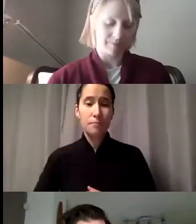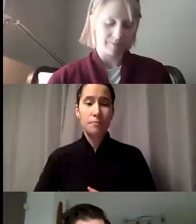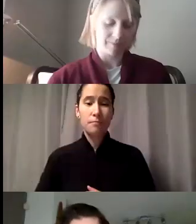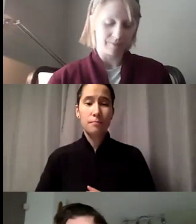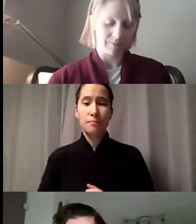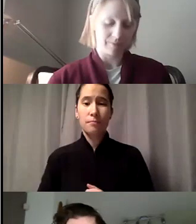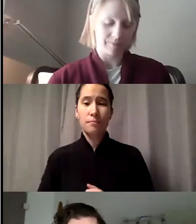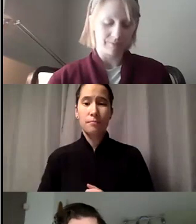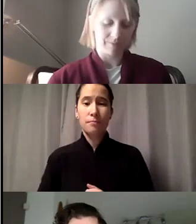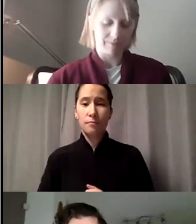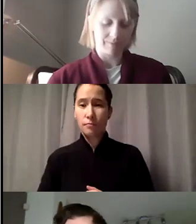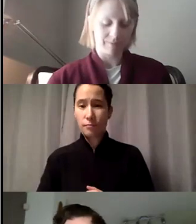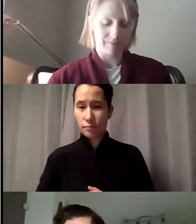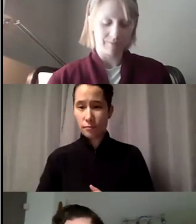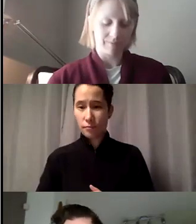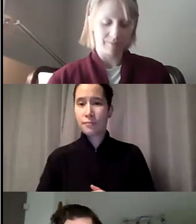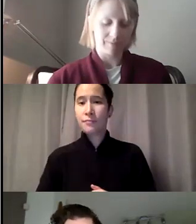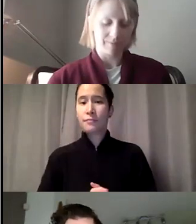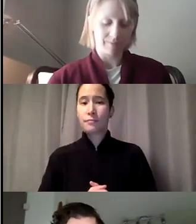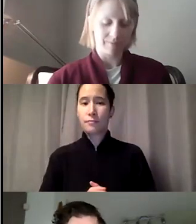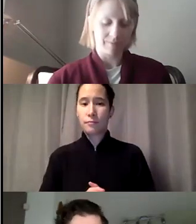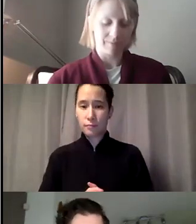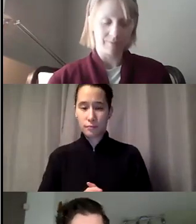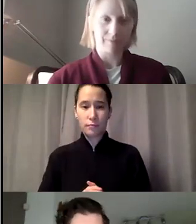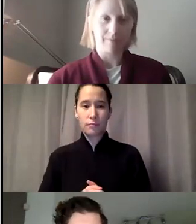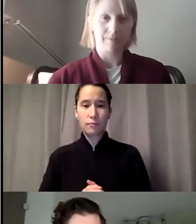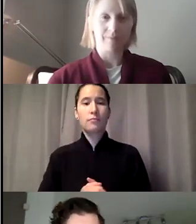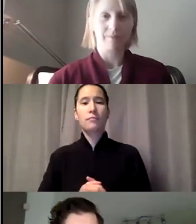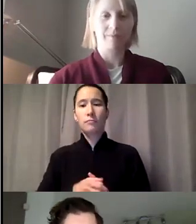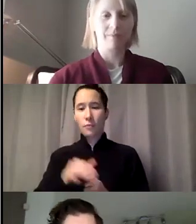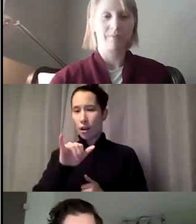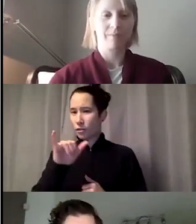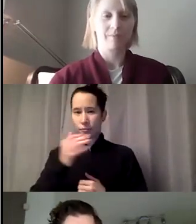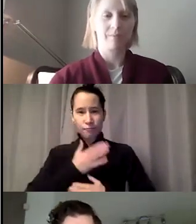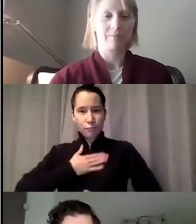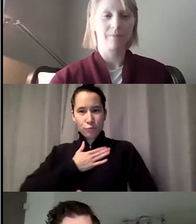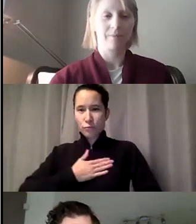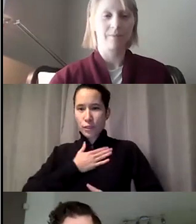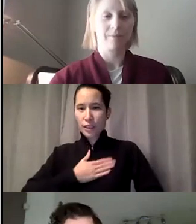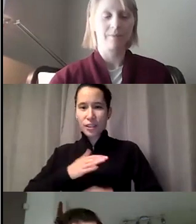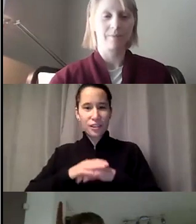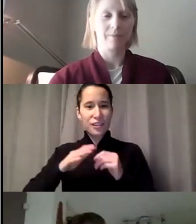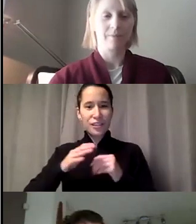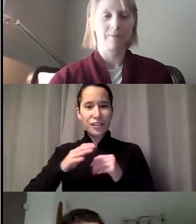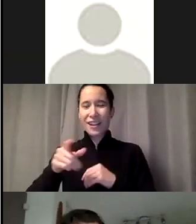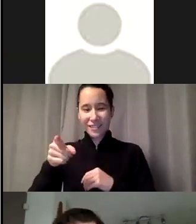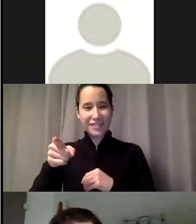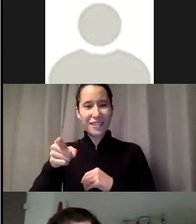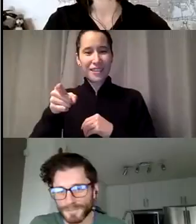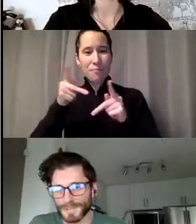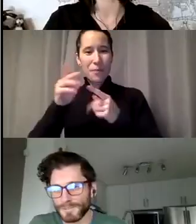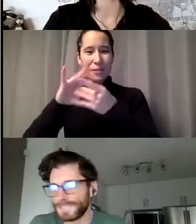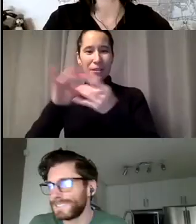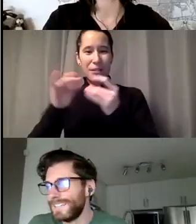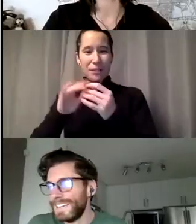There we go. And I would just like to say that I appreciate all the messages coming in about my hair. Yes, I have a COVID haircut. So thank you everyone for